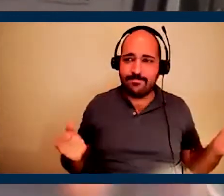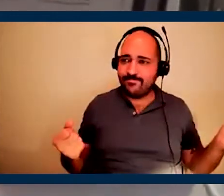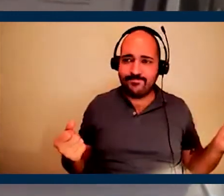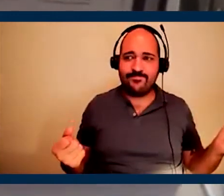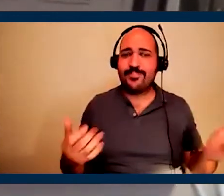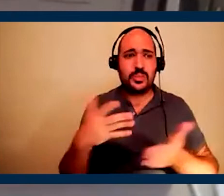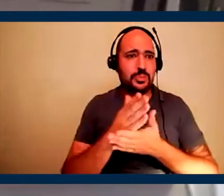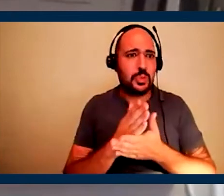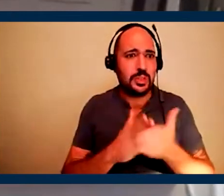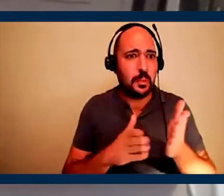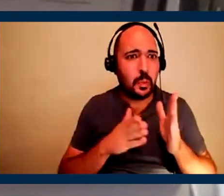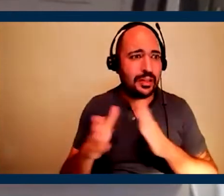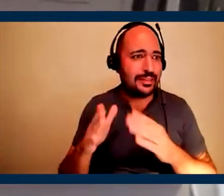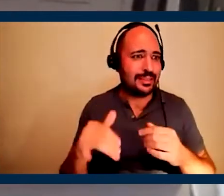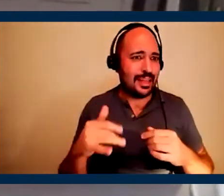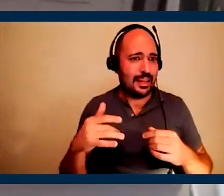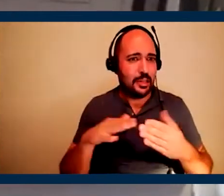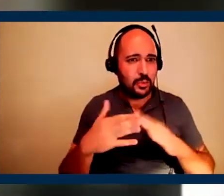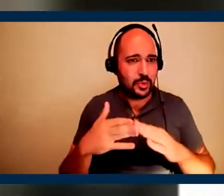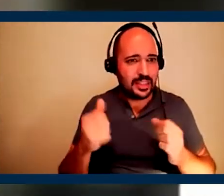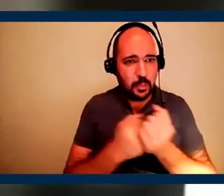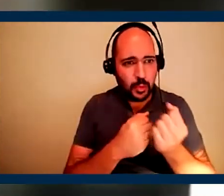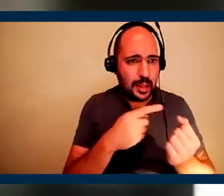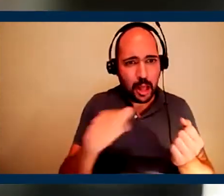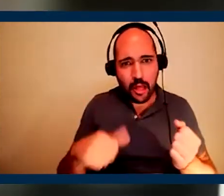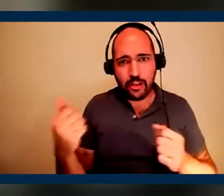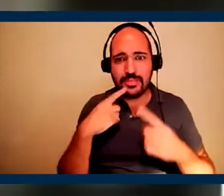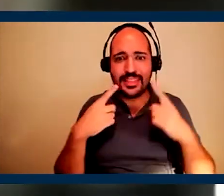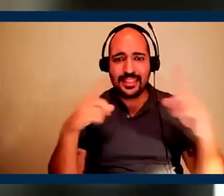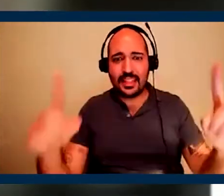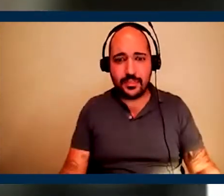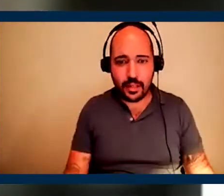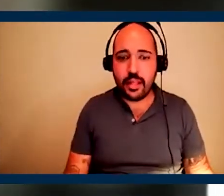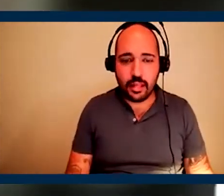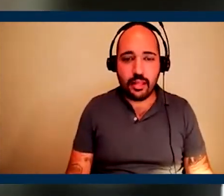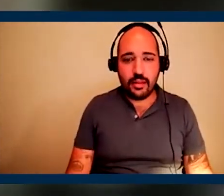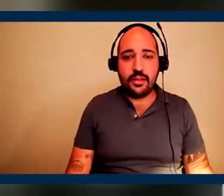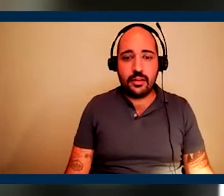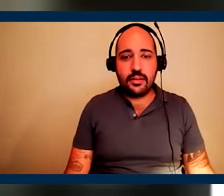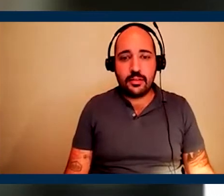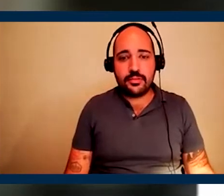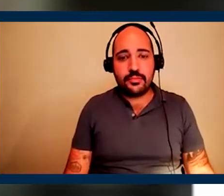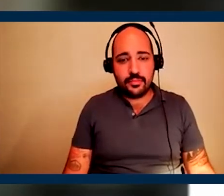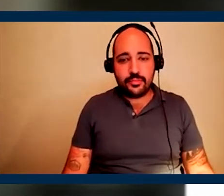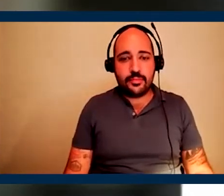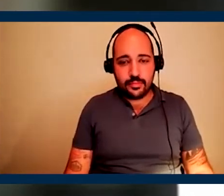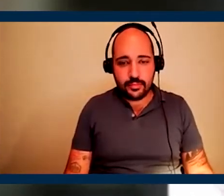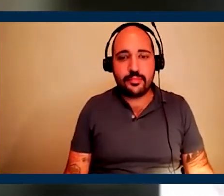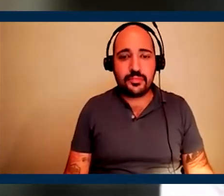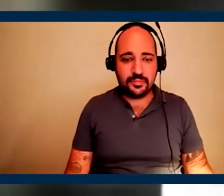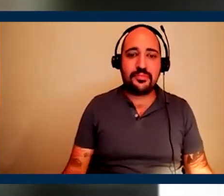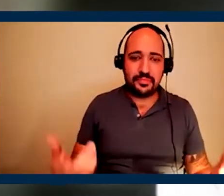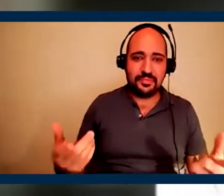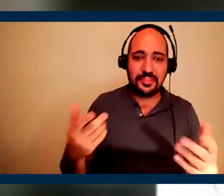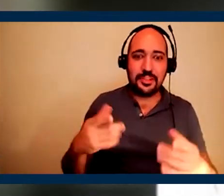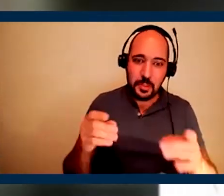him and others to be successful? First and foremost, reaching out to the Black caucus of the California Democratic Party.